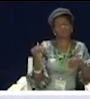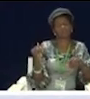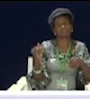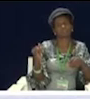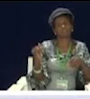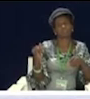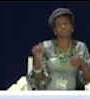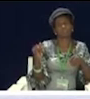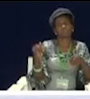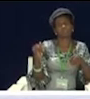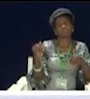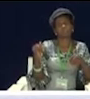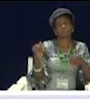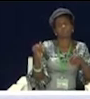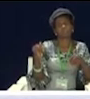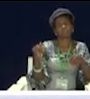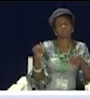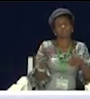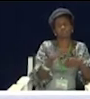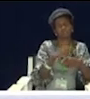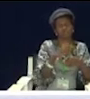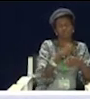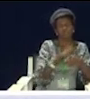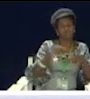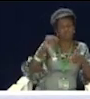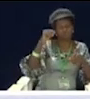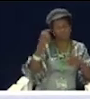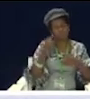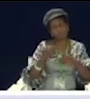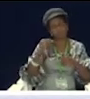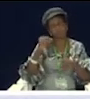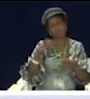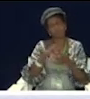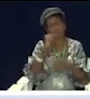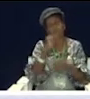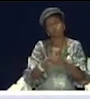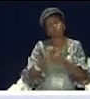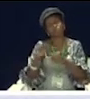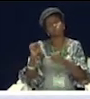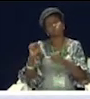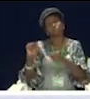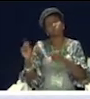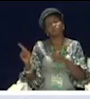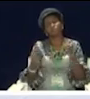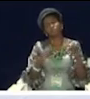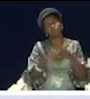Well, he works according to a timetable.